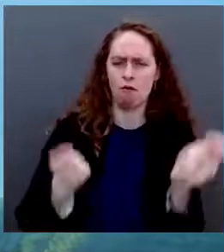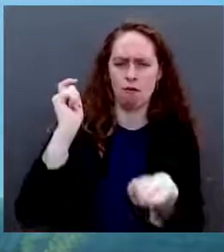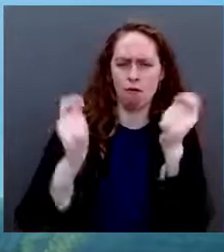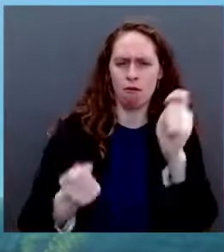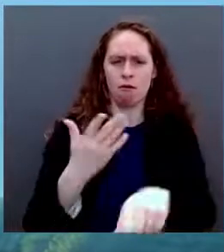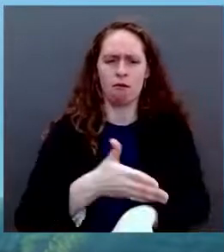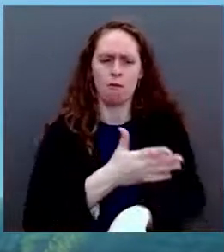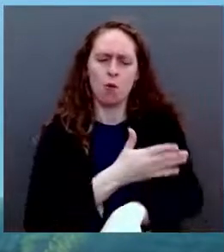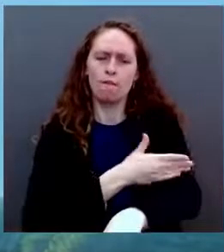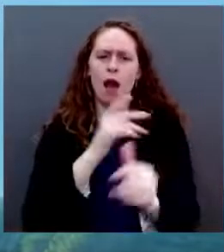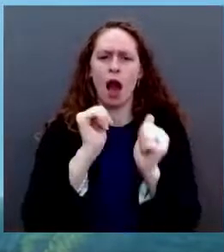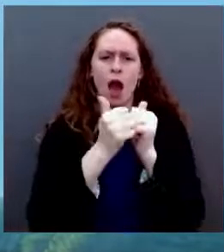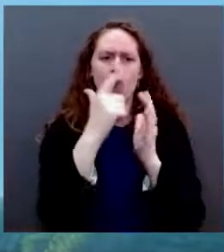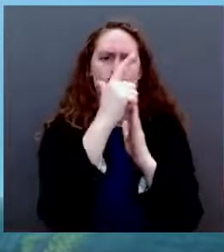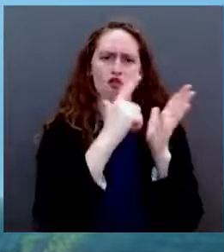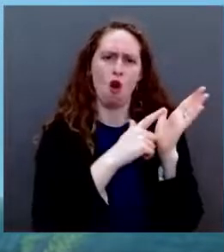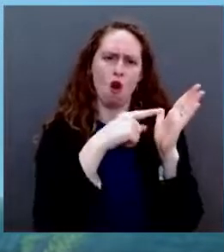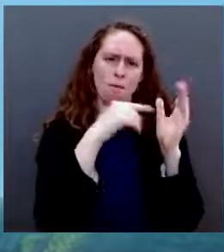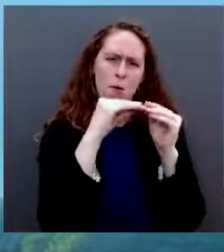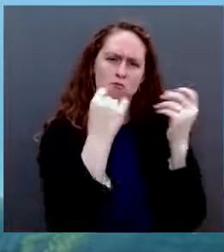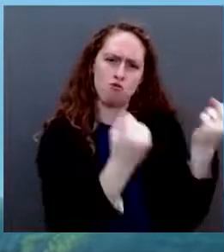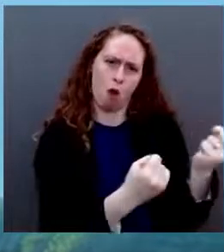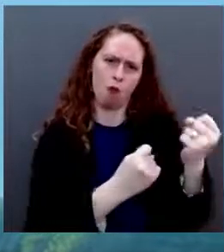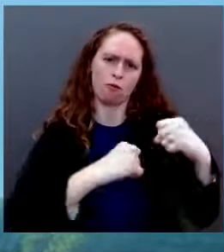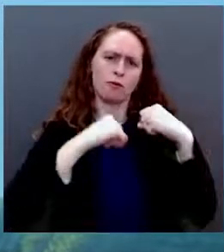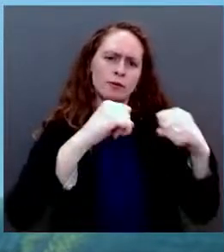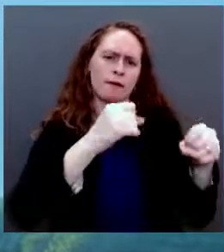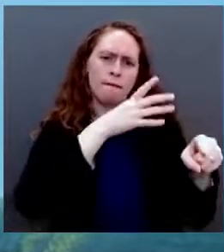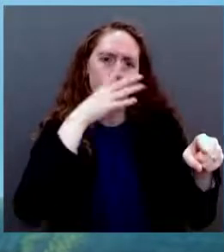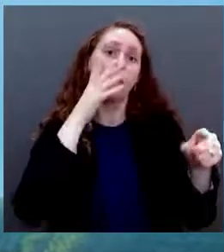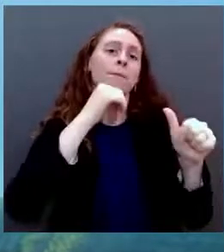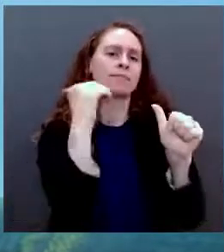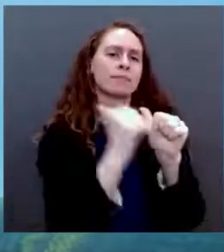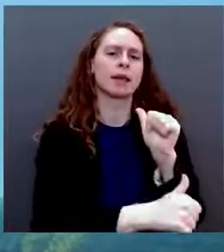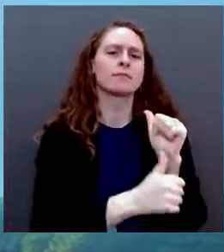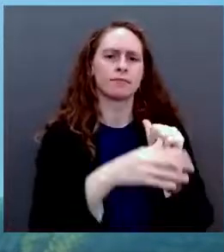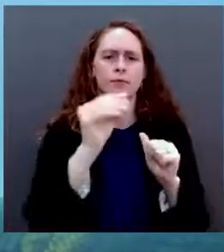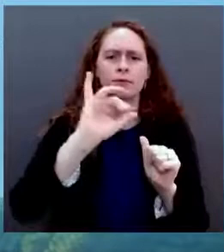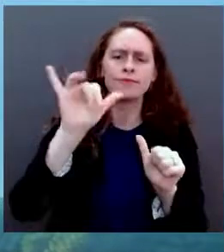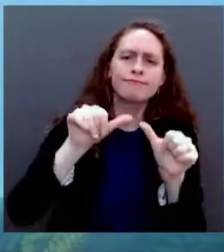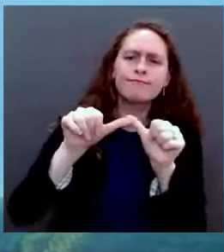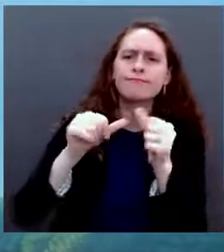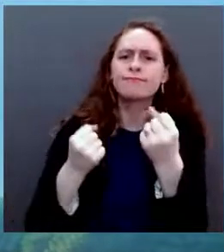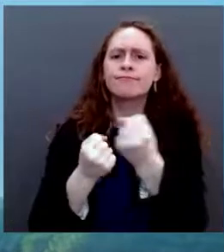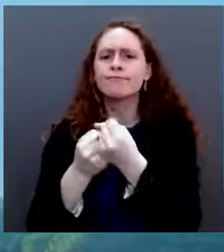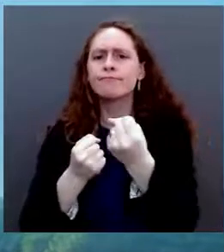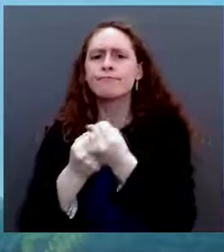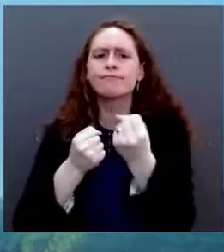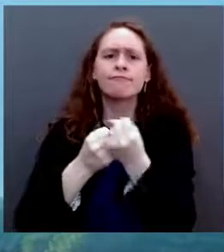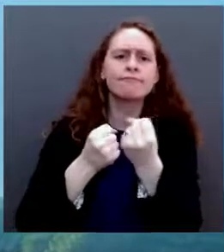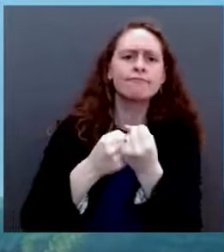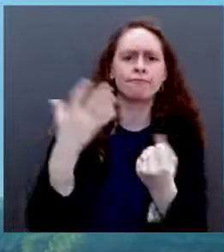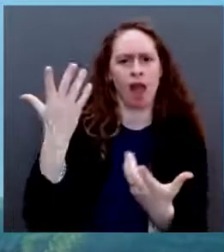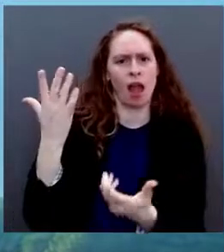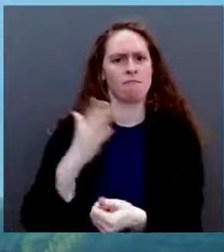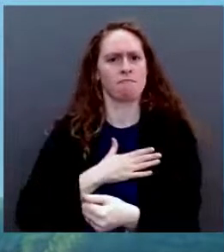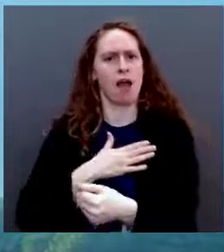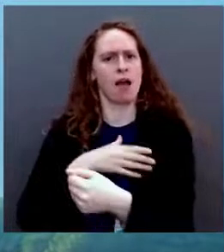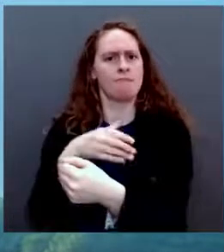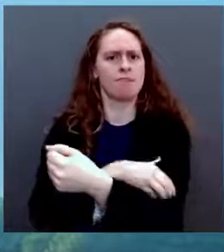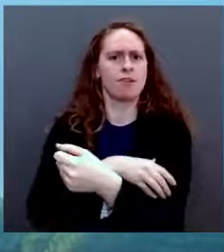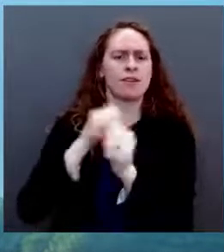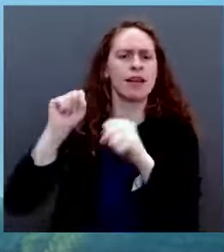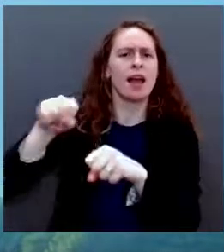side. Strengthening competition is good for all of us. Farmers and ranchers deserve a fair shake. American